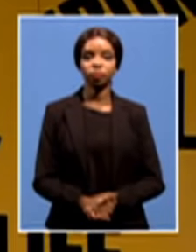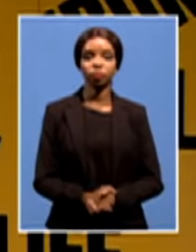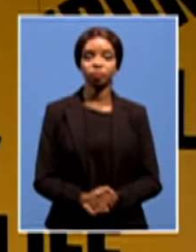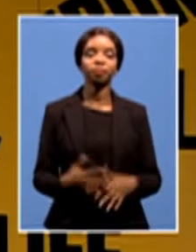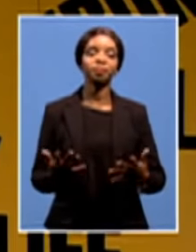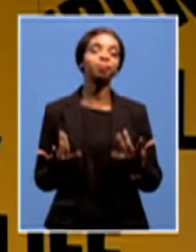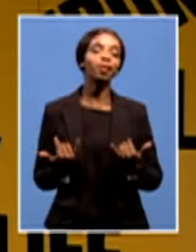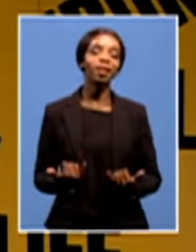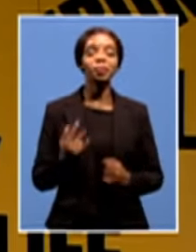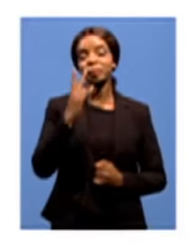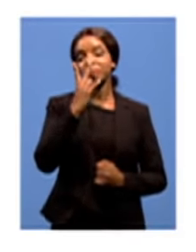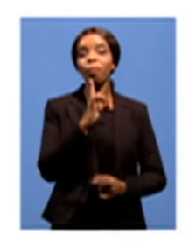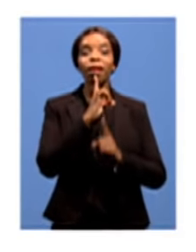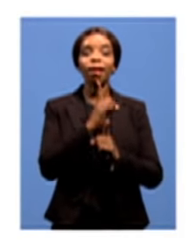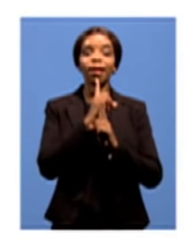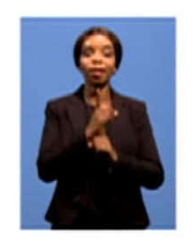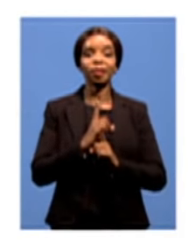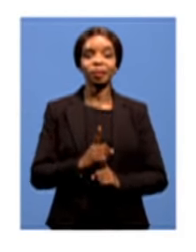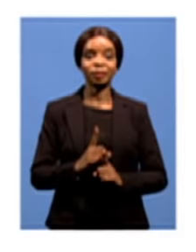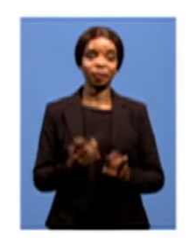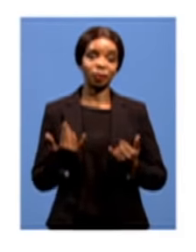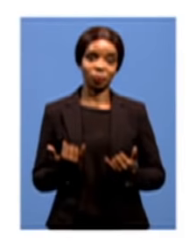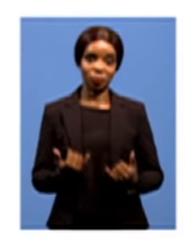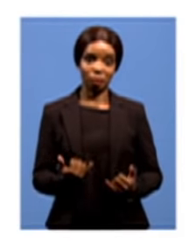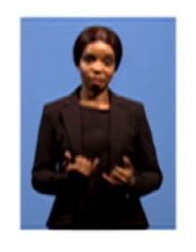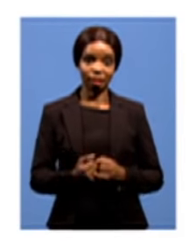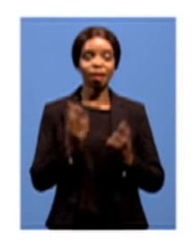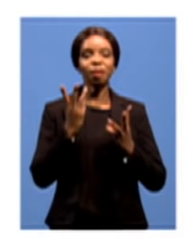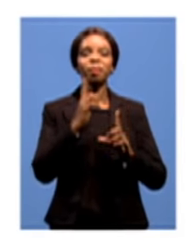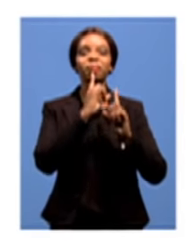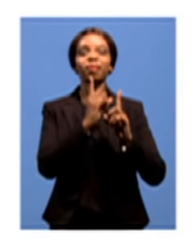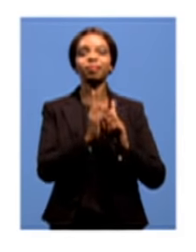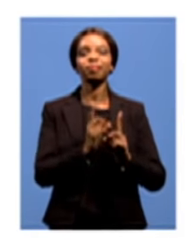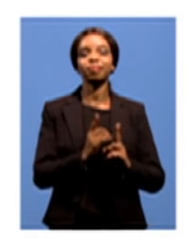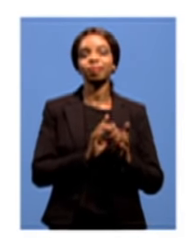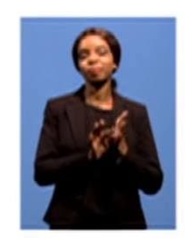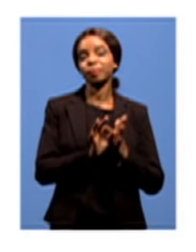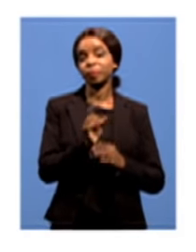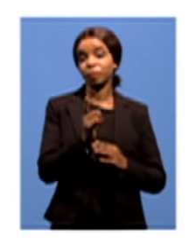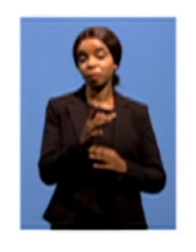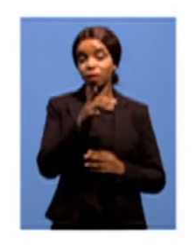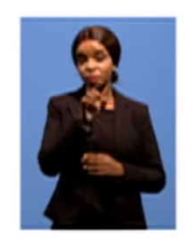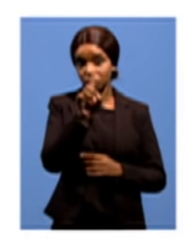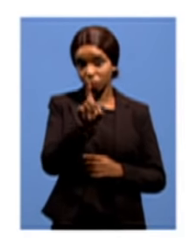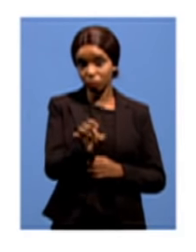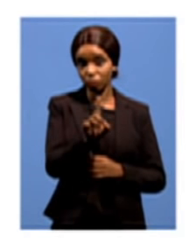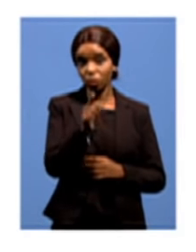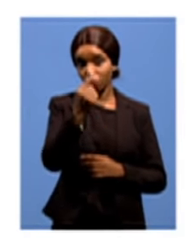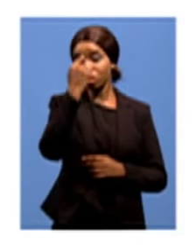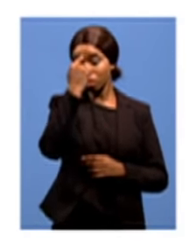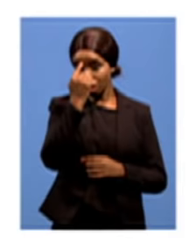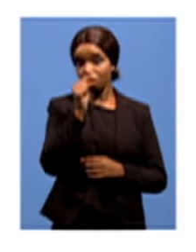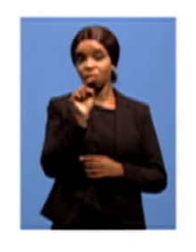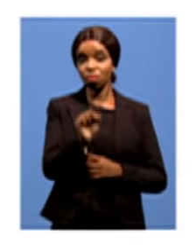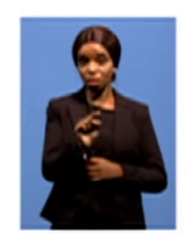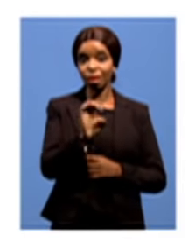Let's take a look now at the answers from today's poll. There it is on your screen. Do you think enough has been done to promote